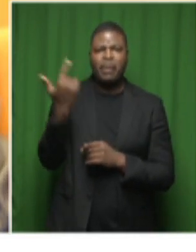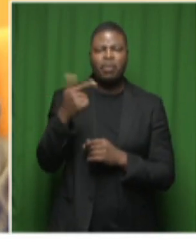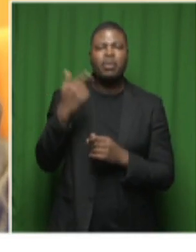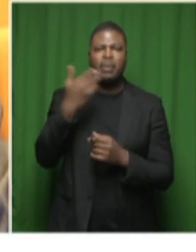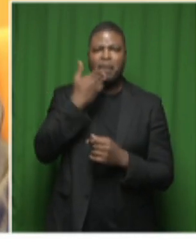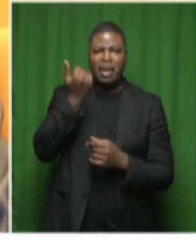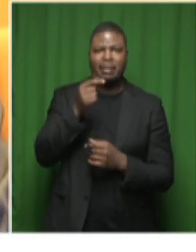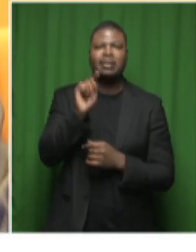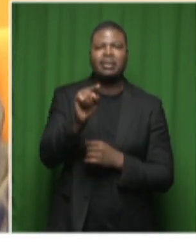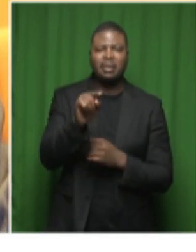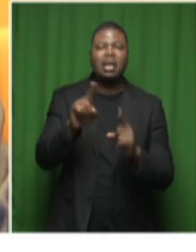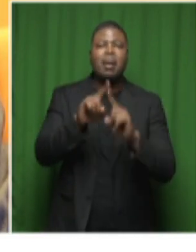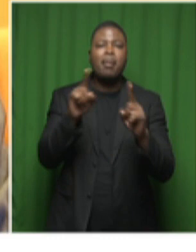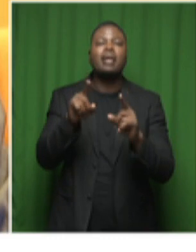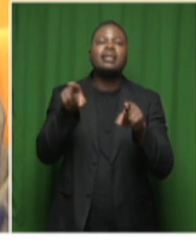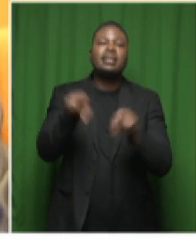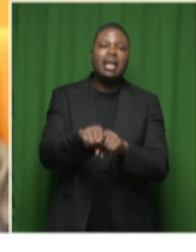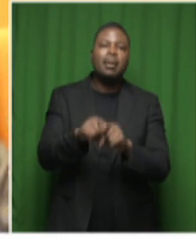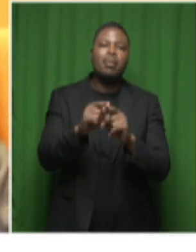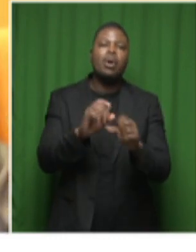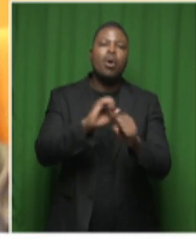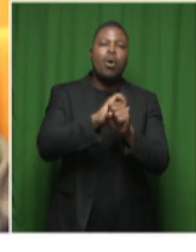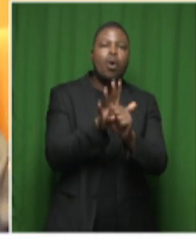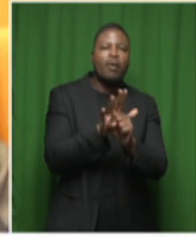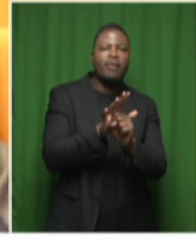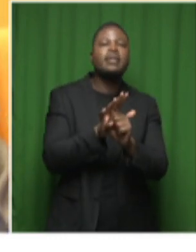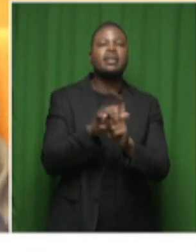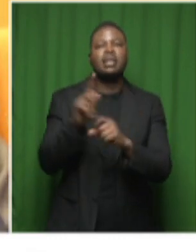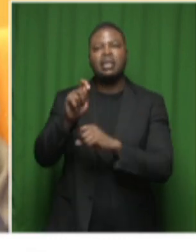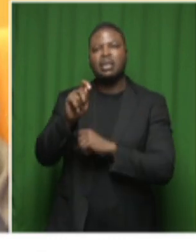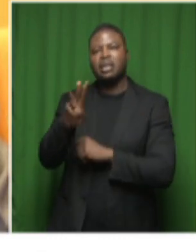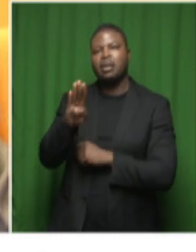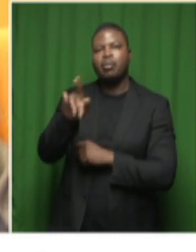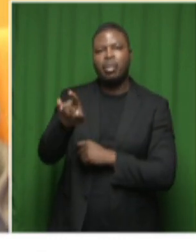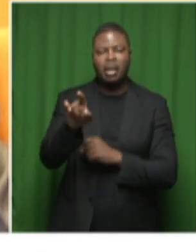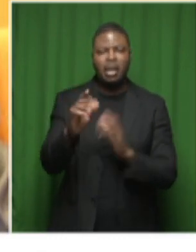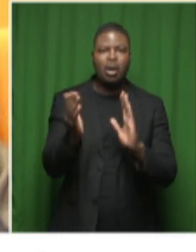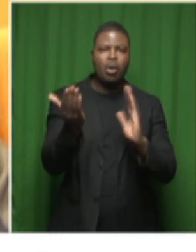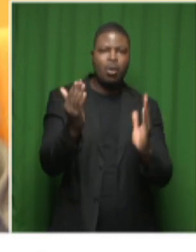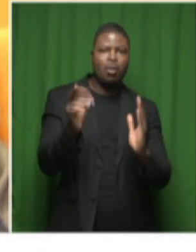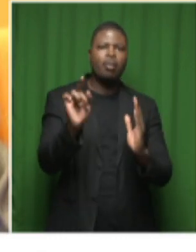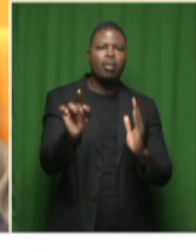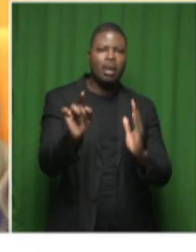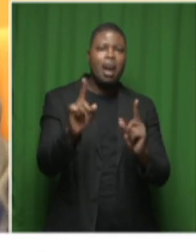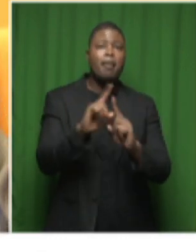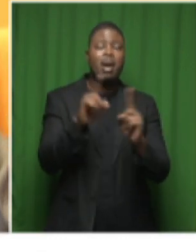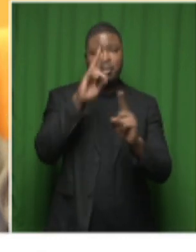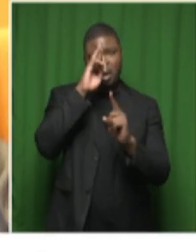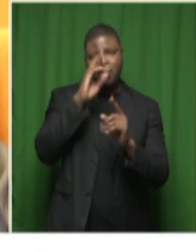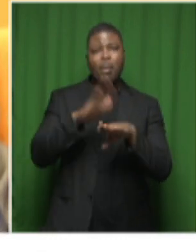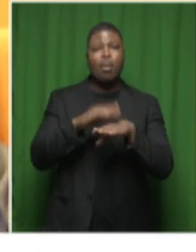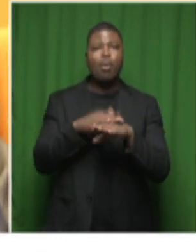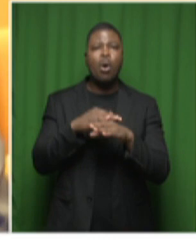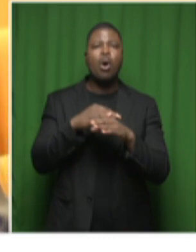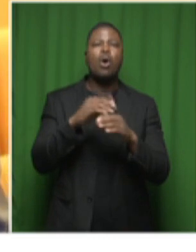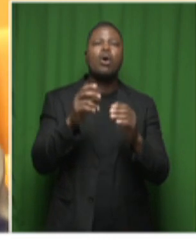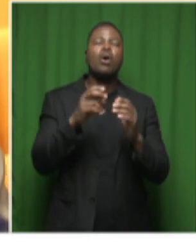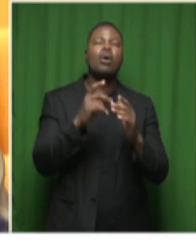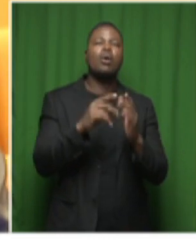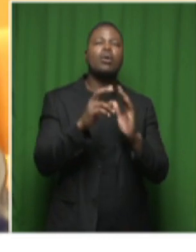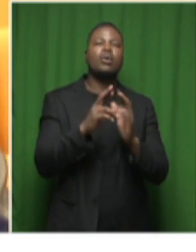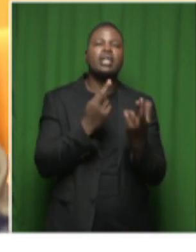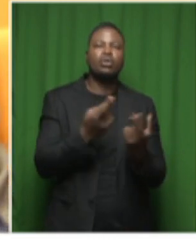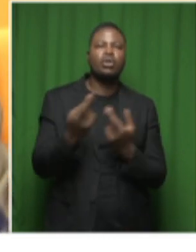happened clearly with COVID-19 is that because so much in terms of resources have gone to COVID and people have been